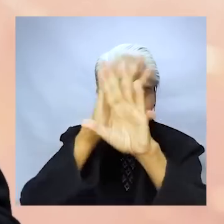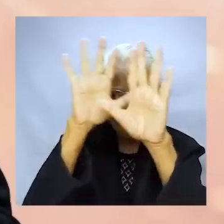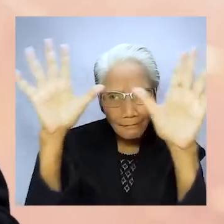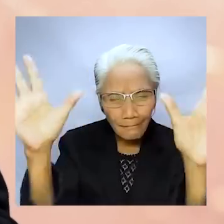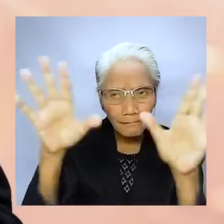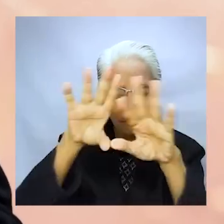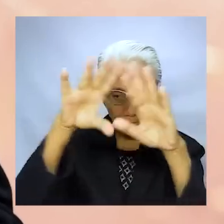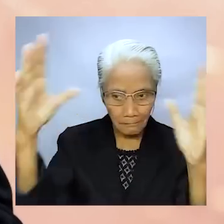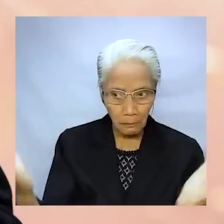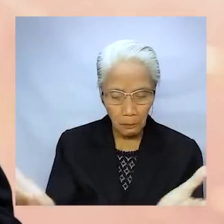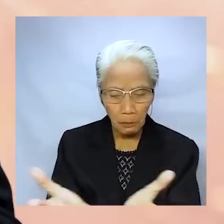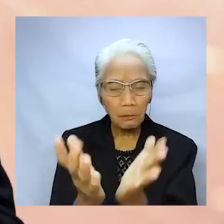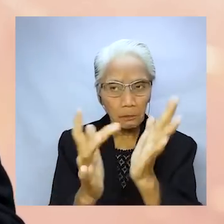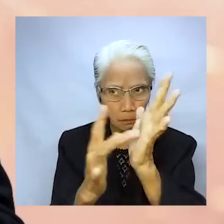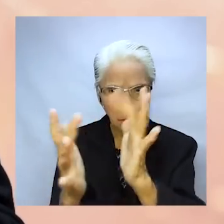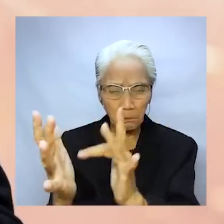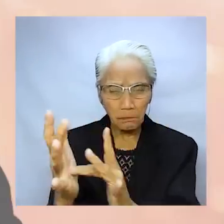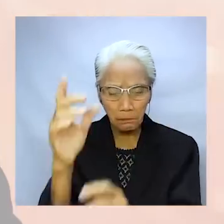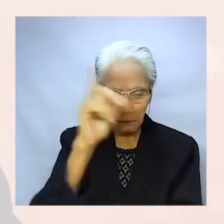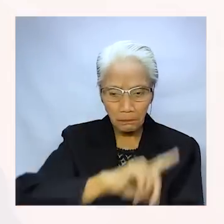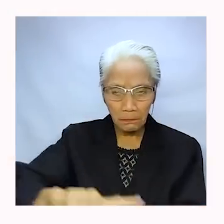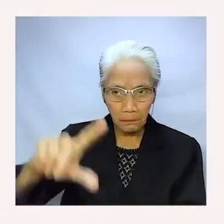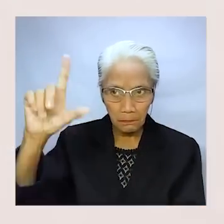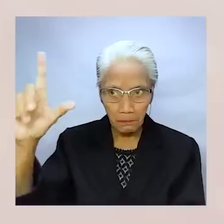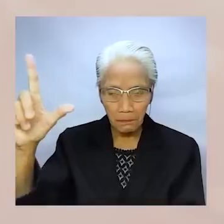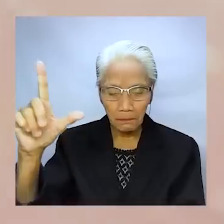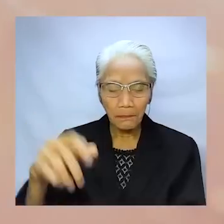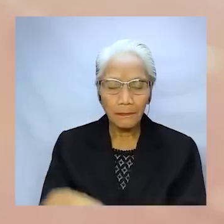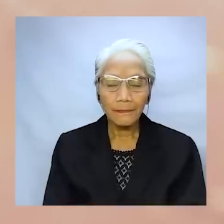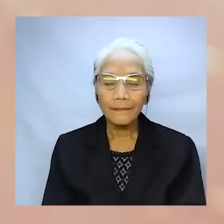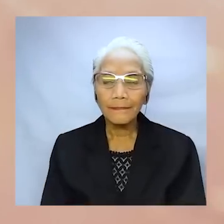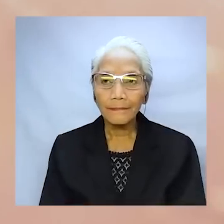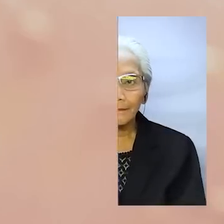world, Jesus our Lord.